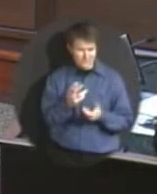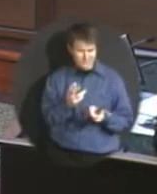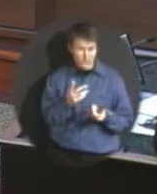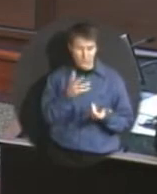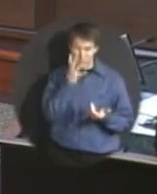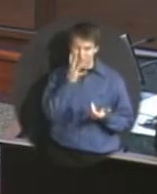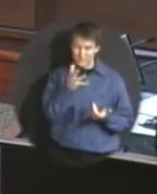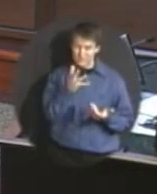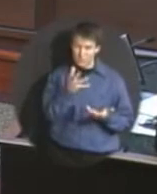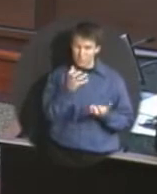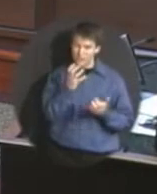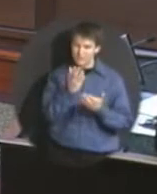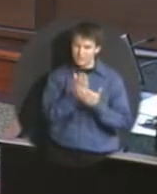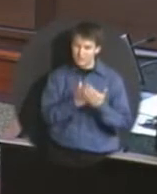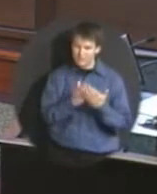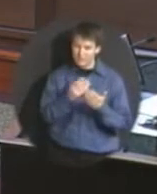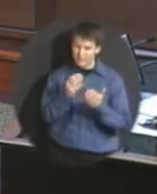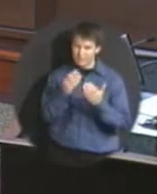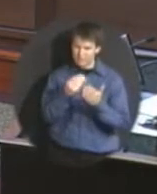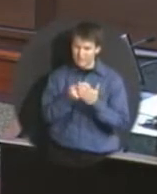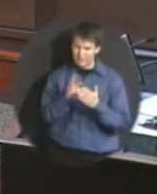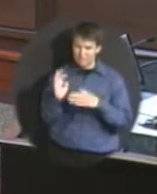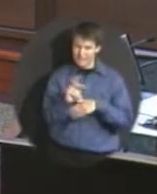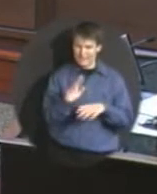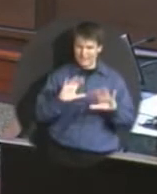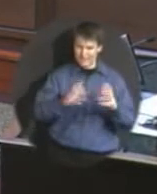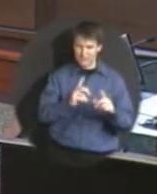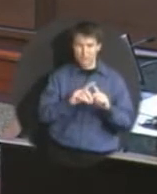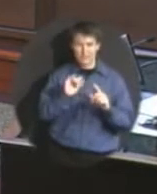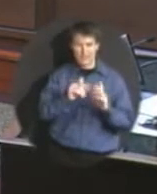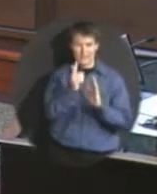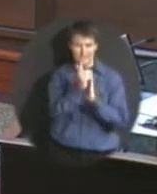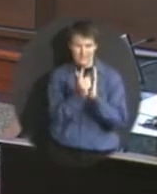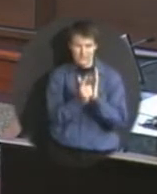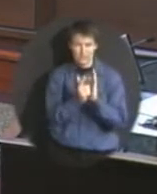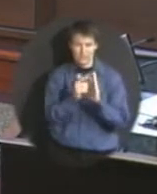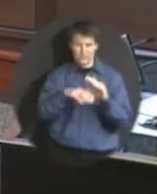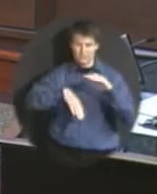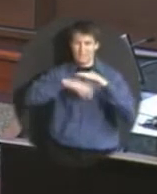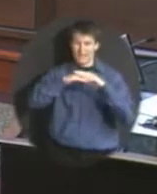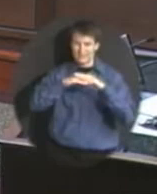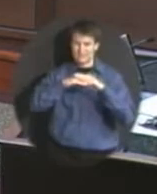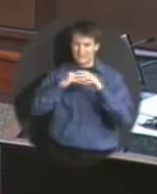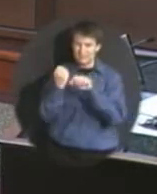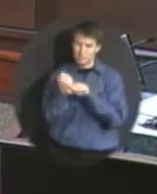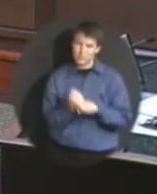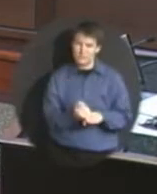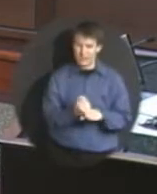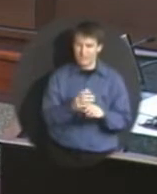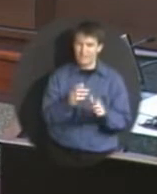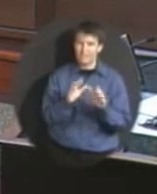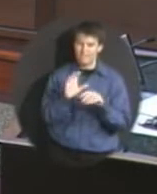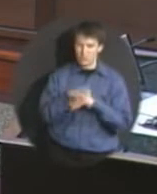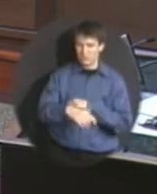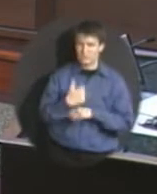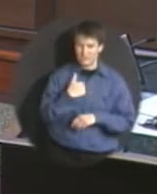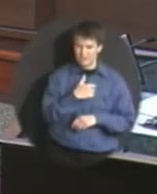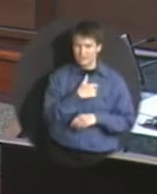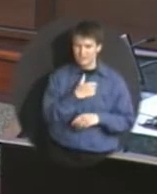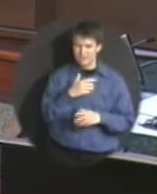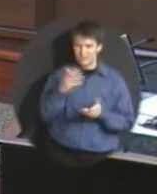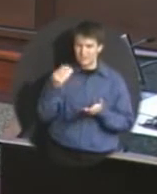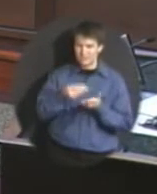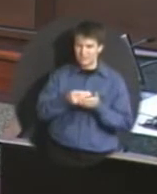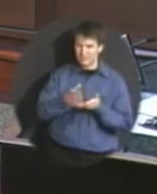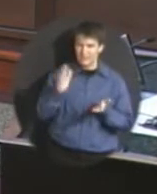love to try and put some of those dollars in the classroom. That legal max pulls us down and mandatorily makes us lower our budget and spend less